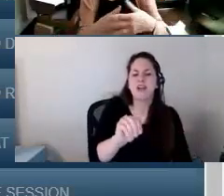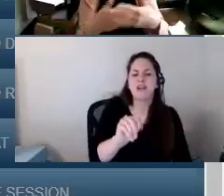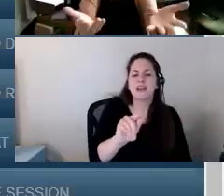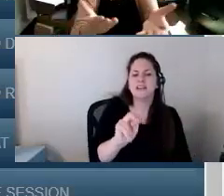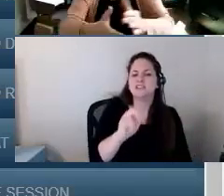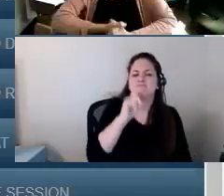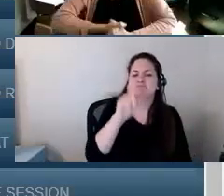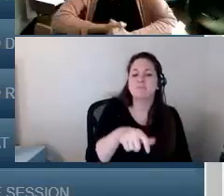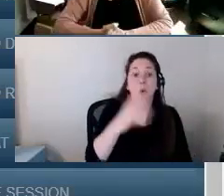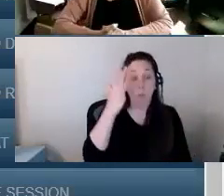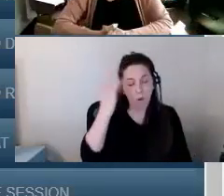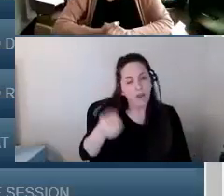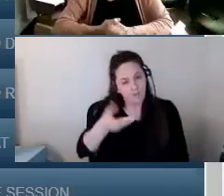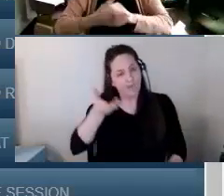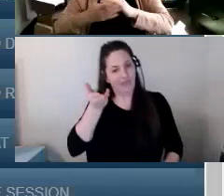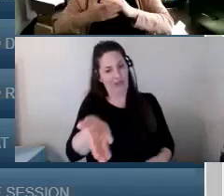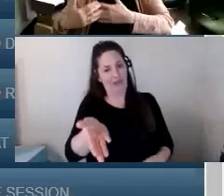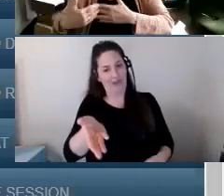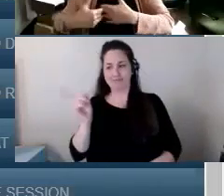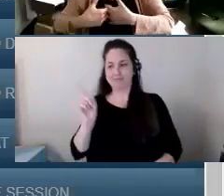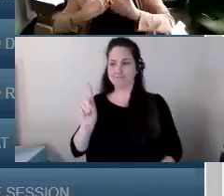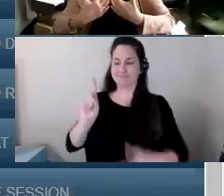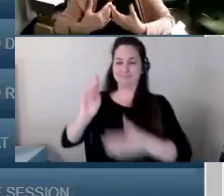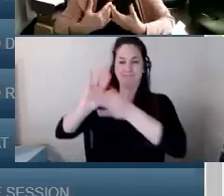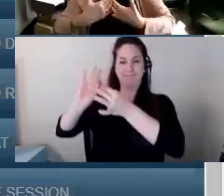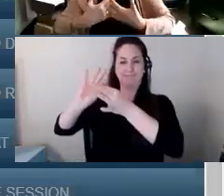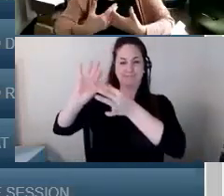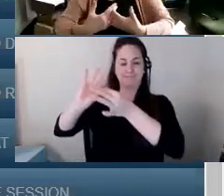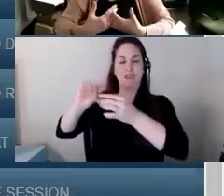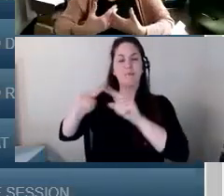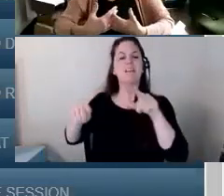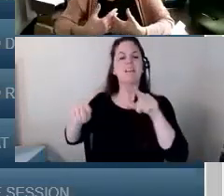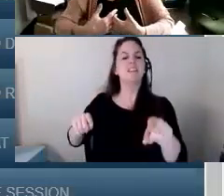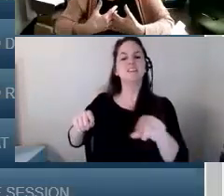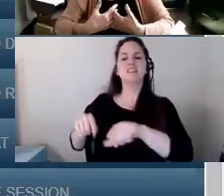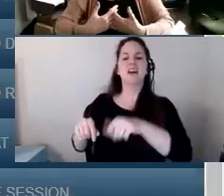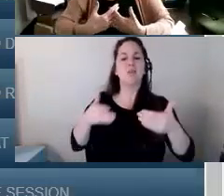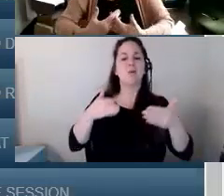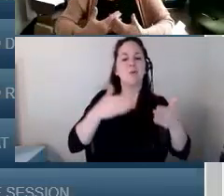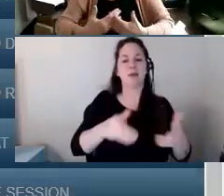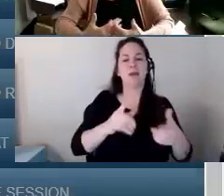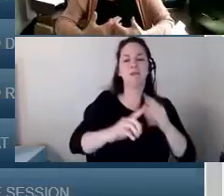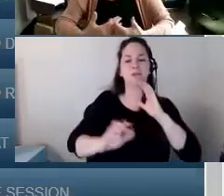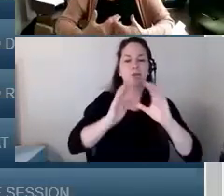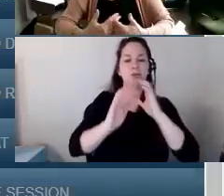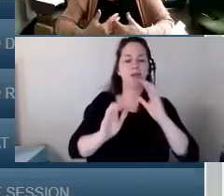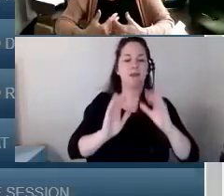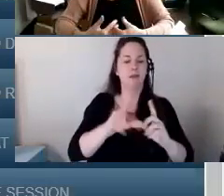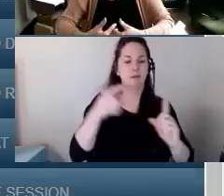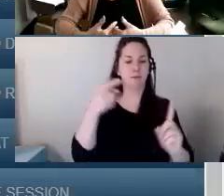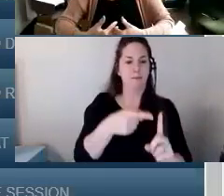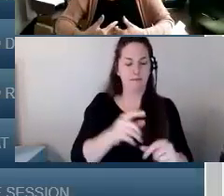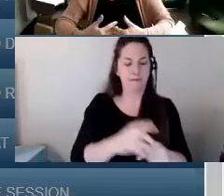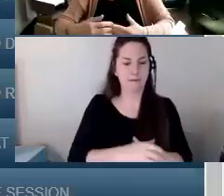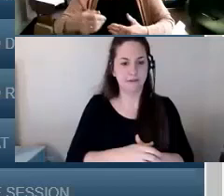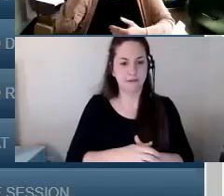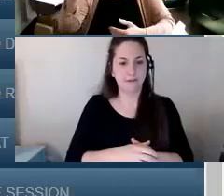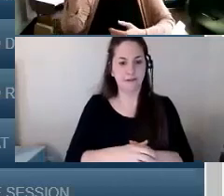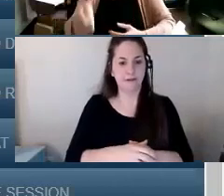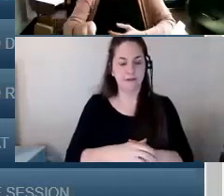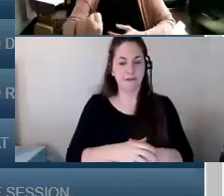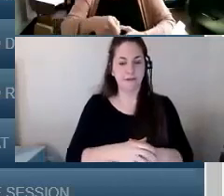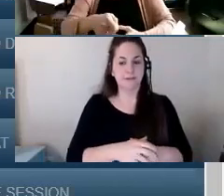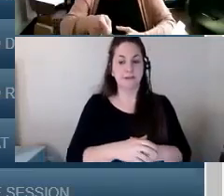because you'll be there. But then this becomes a way of communicating what you're aiming to do. That narration